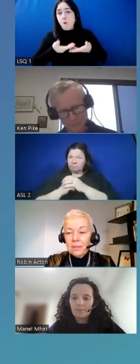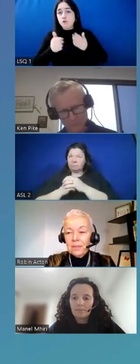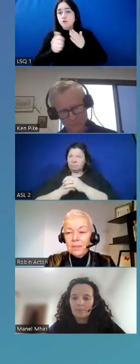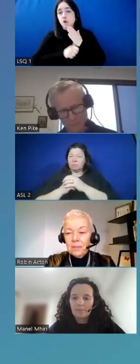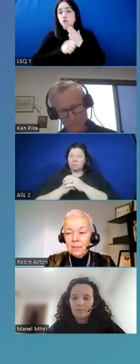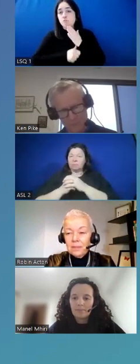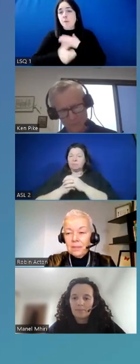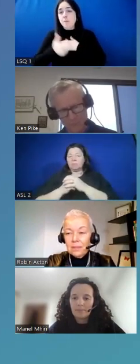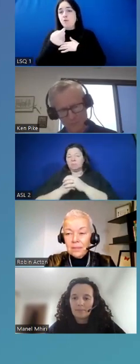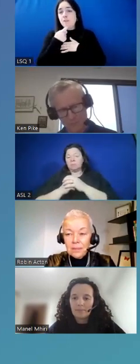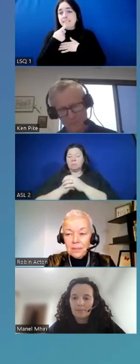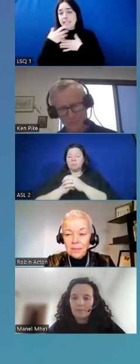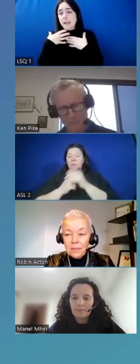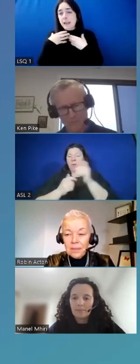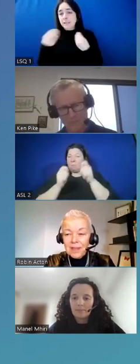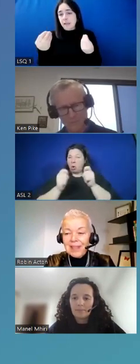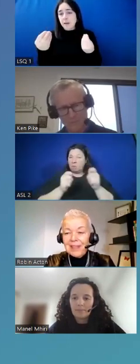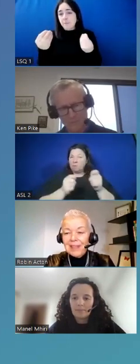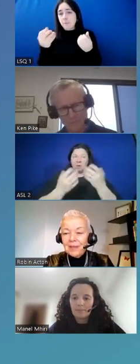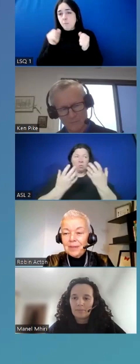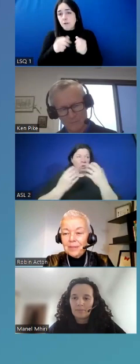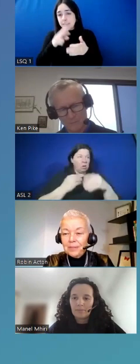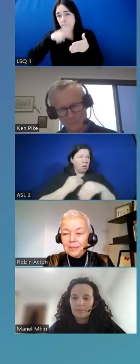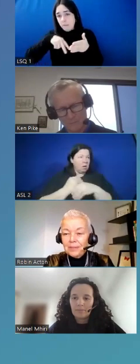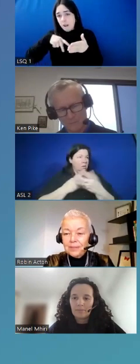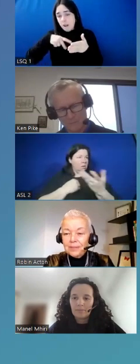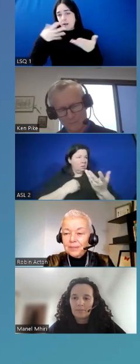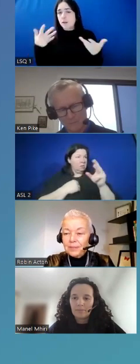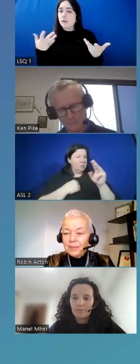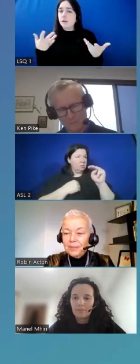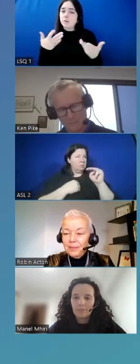Monica, you have something to add? Something to add?